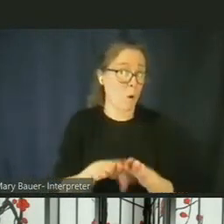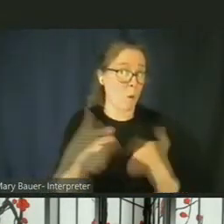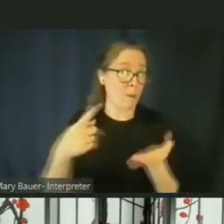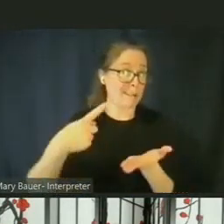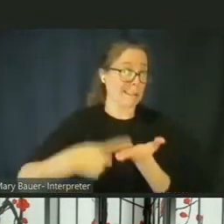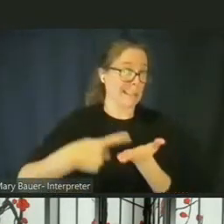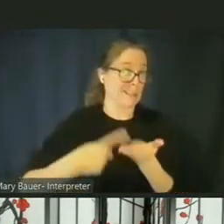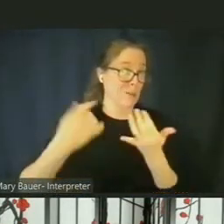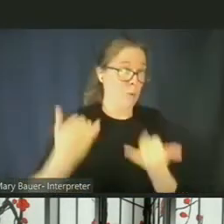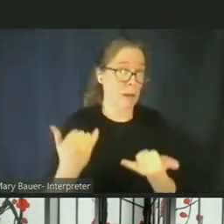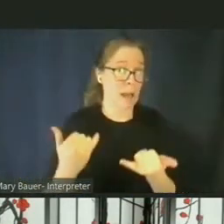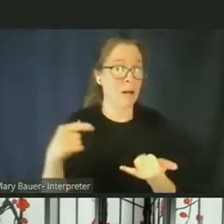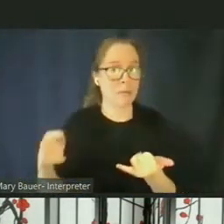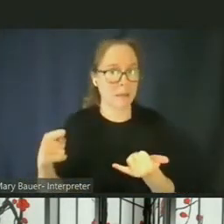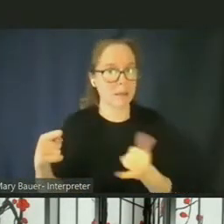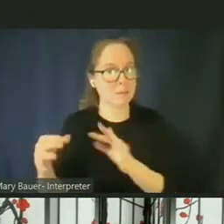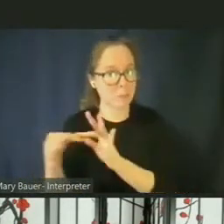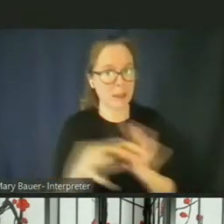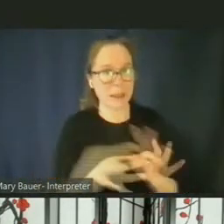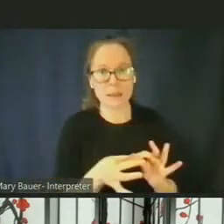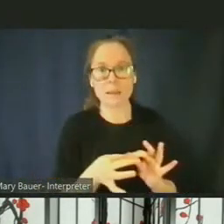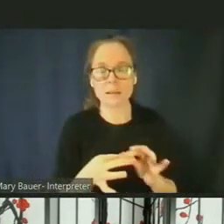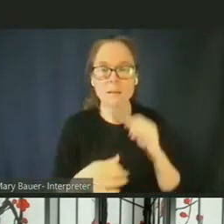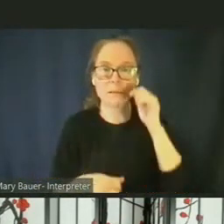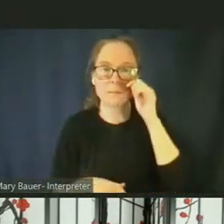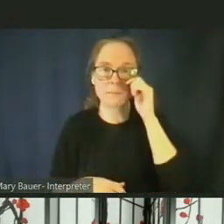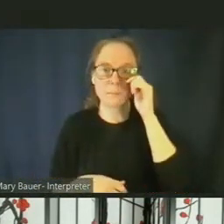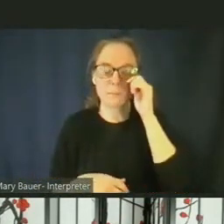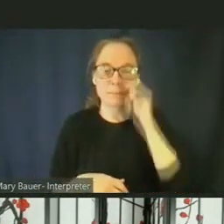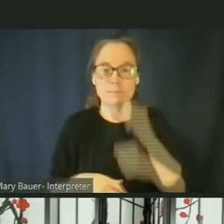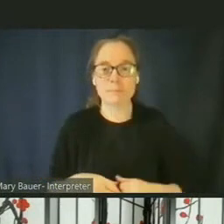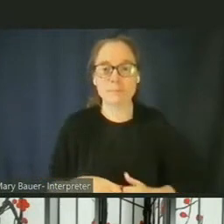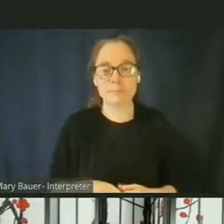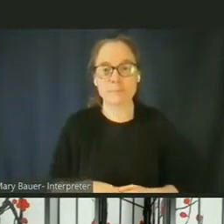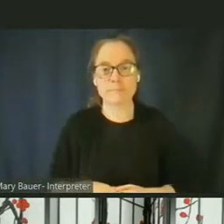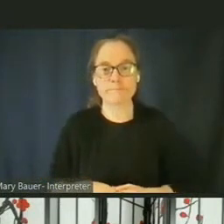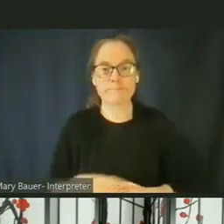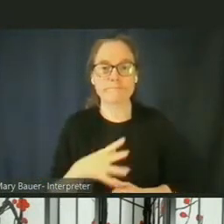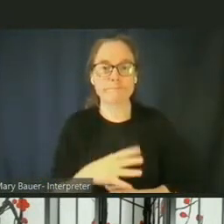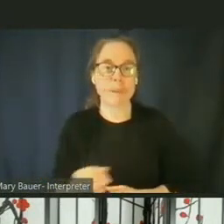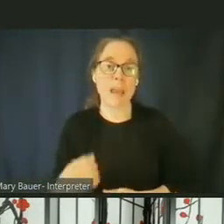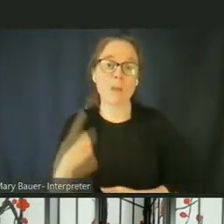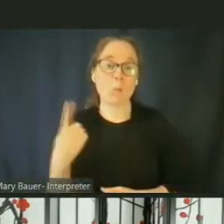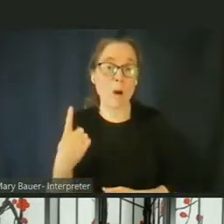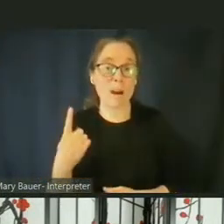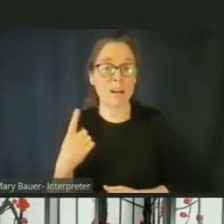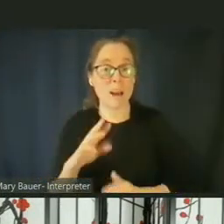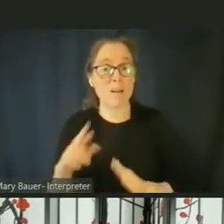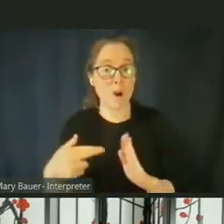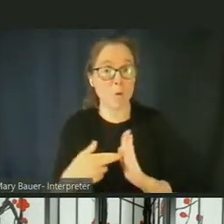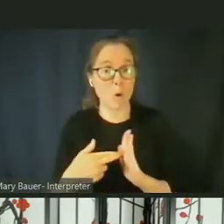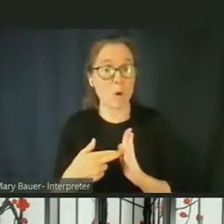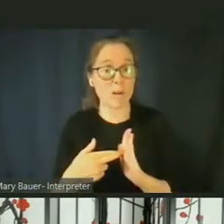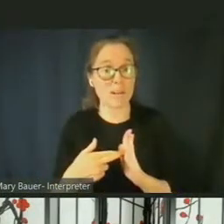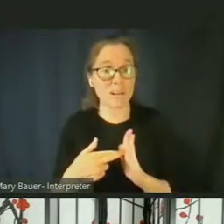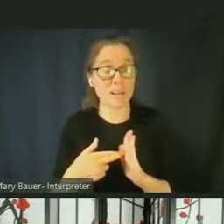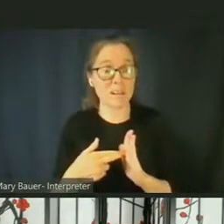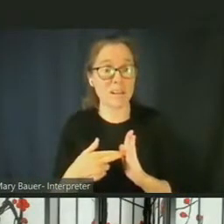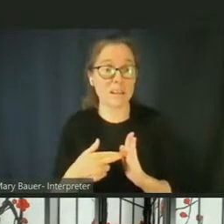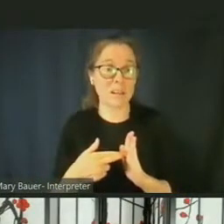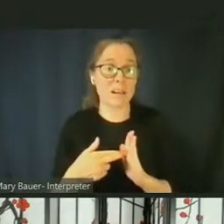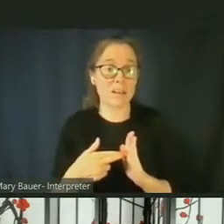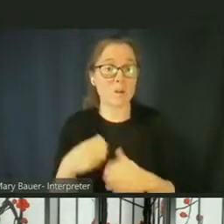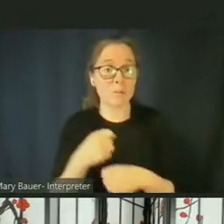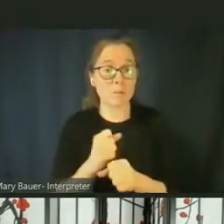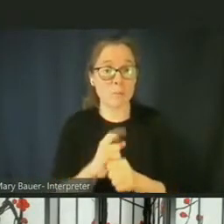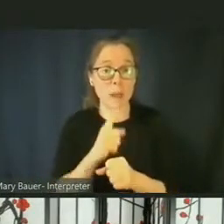important part of that conversation. But then also really one of our biggest roles in public health around vaccine is